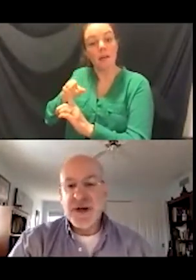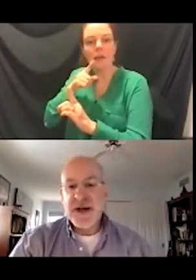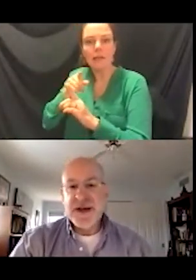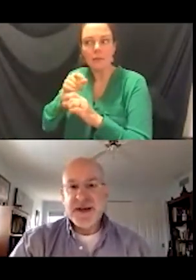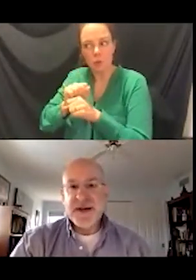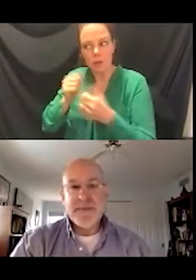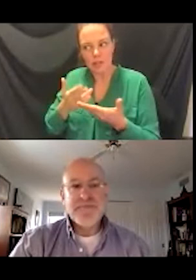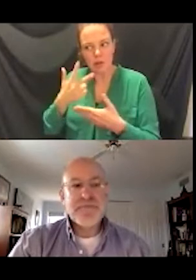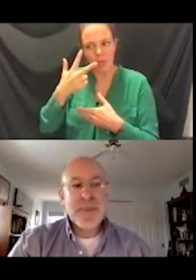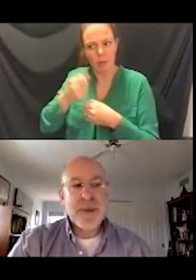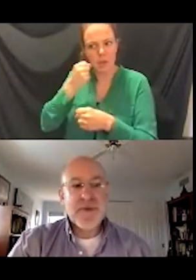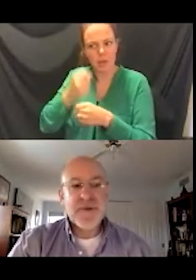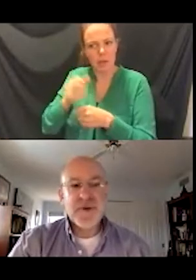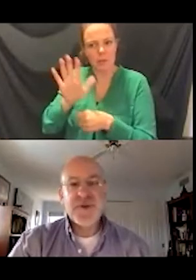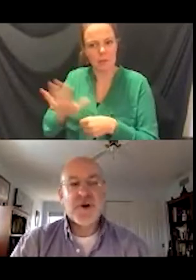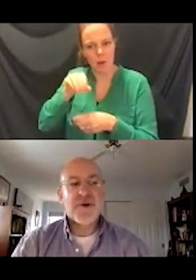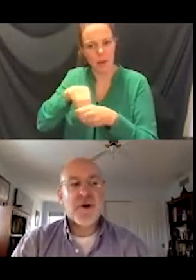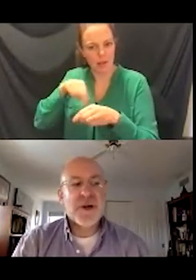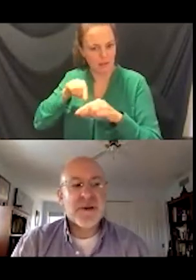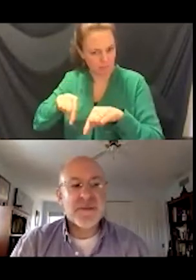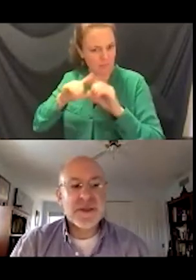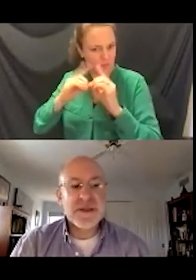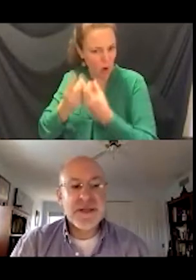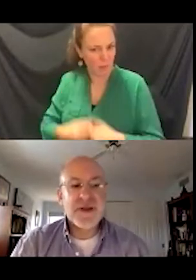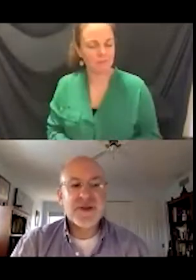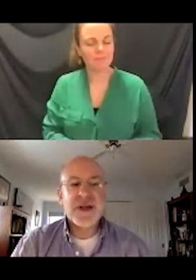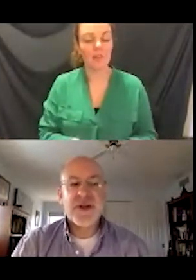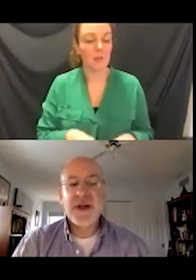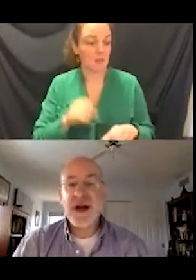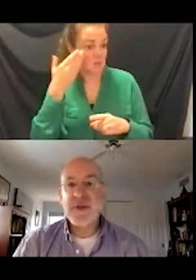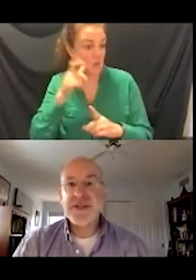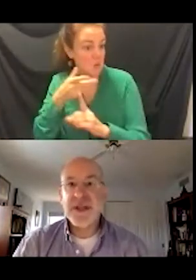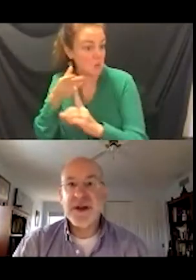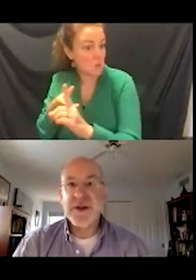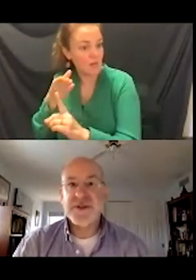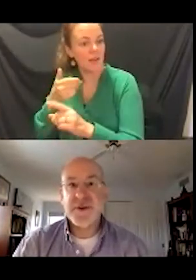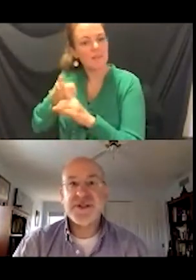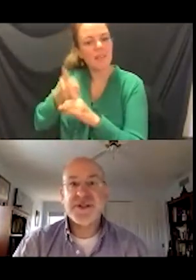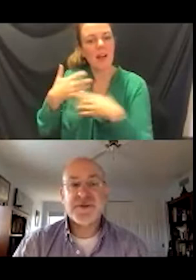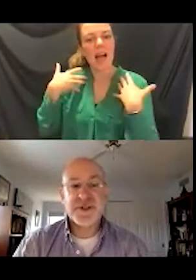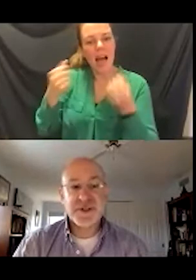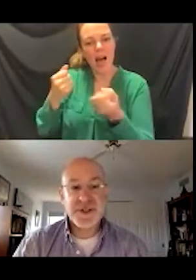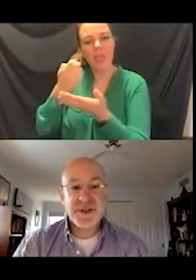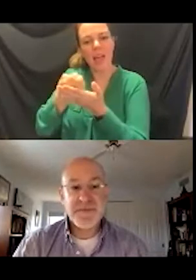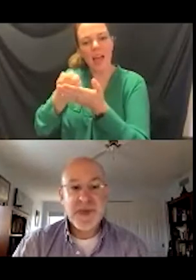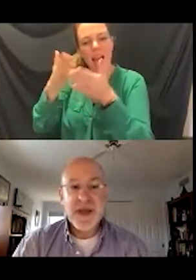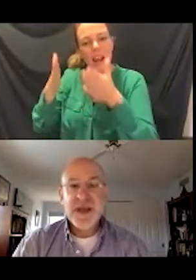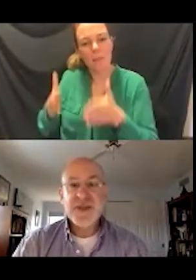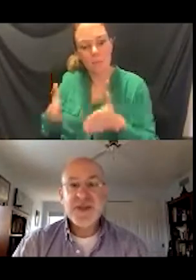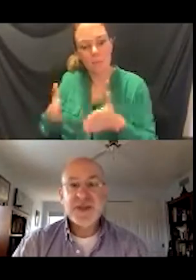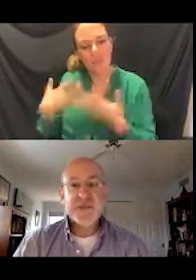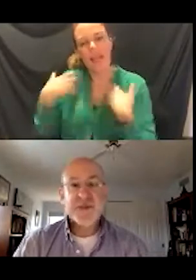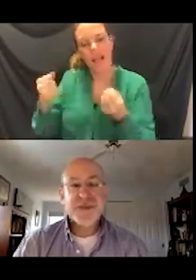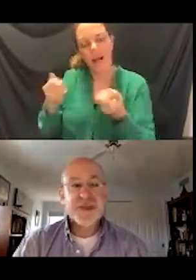so. But for those of you who don't know him, Daniel's a health economist and a health services researcher.